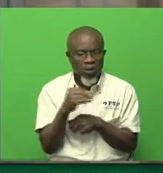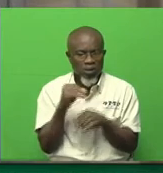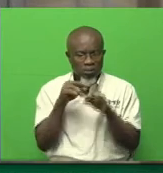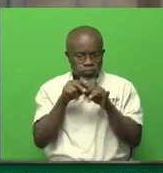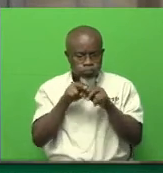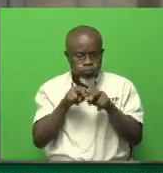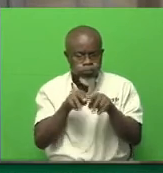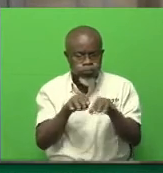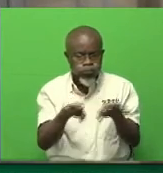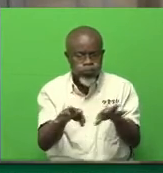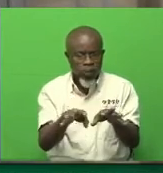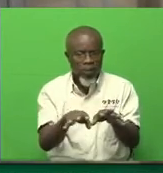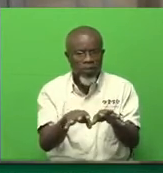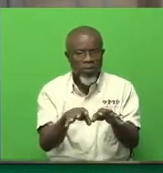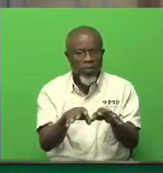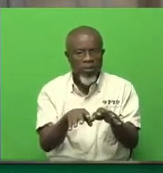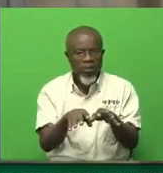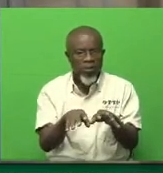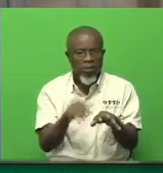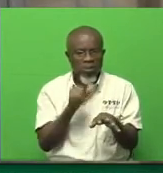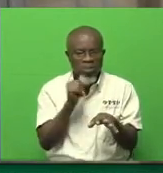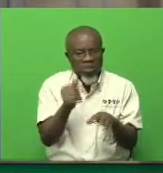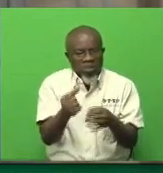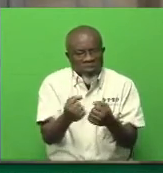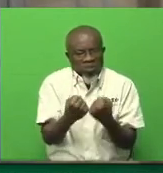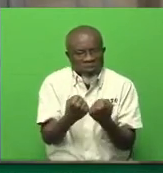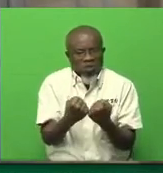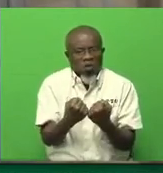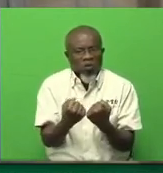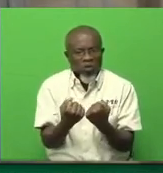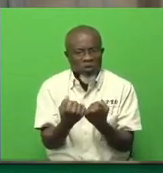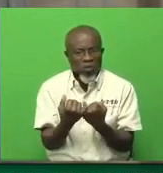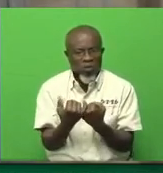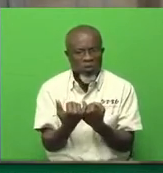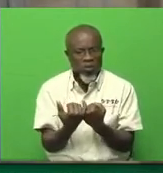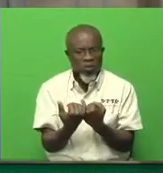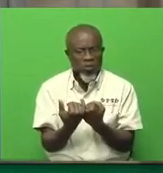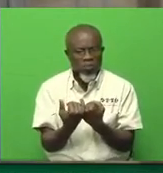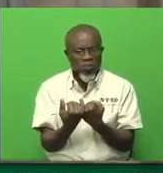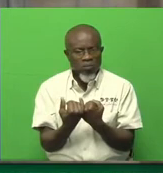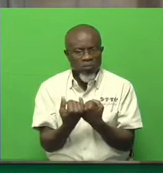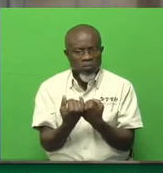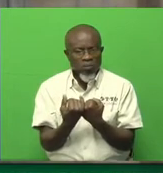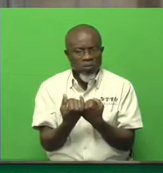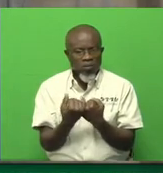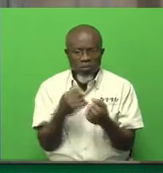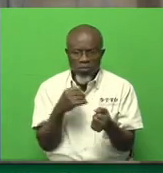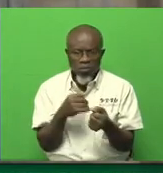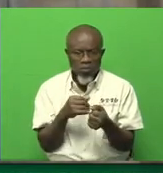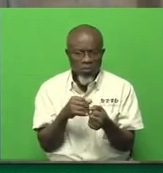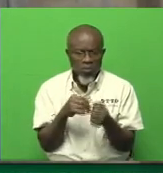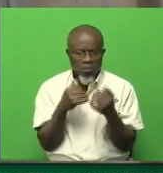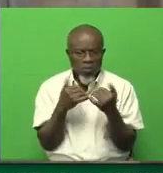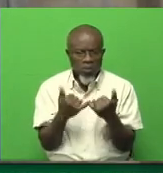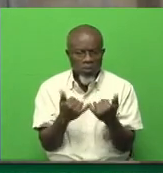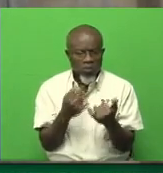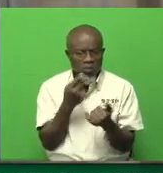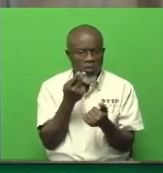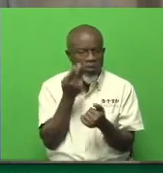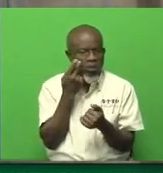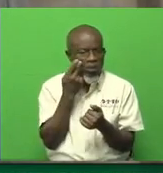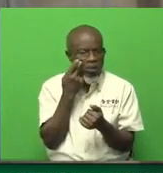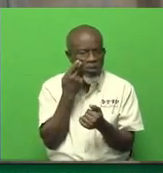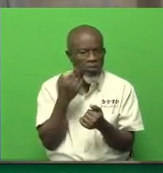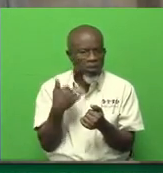is losing its virulence Deputy speaker since the dismantling of Health restrictions we have had